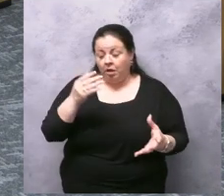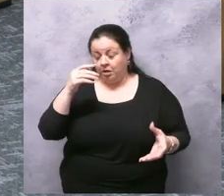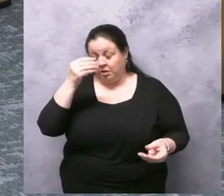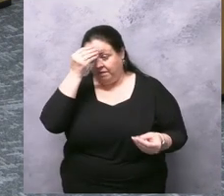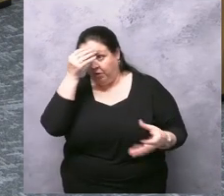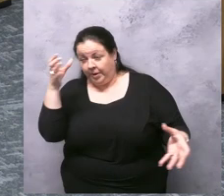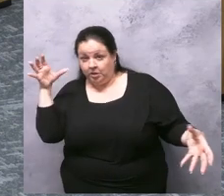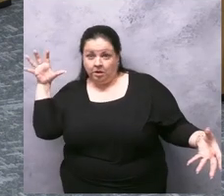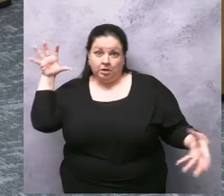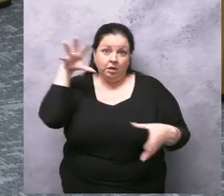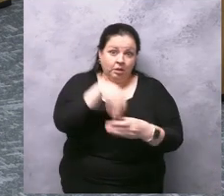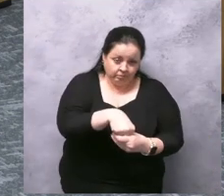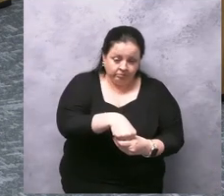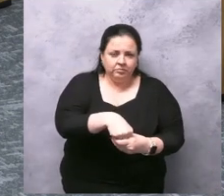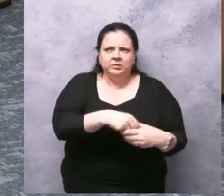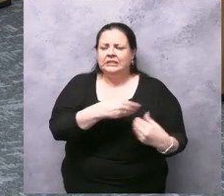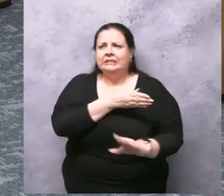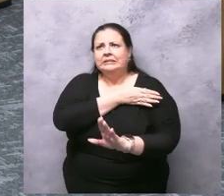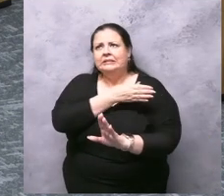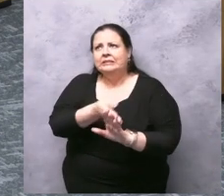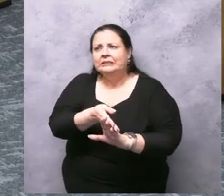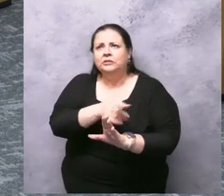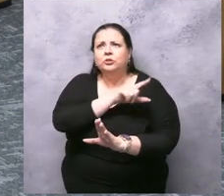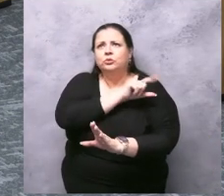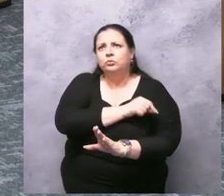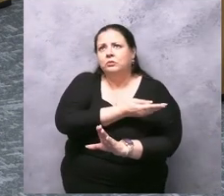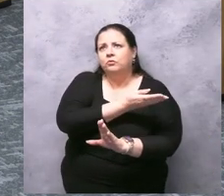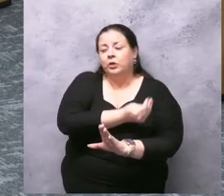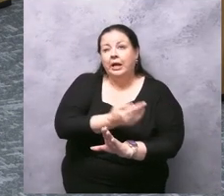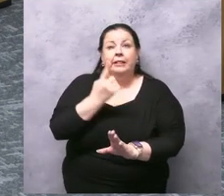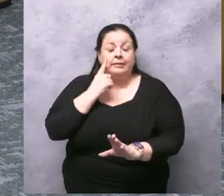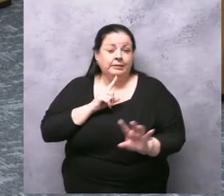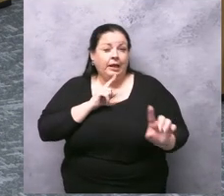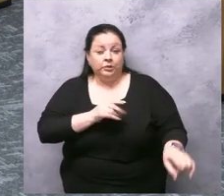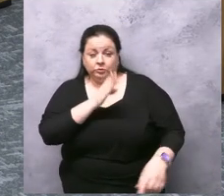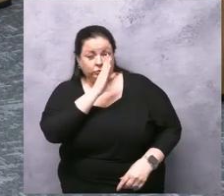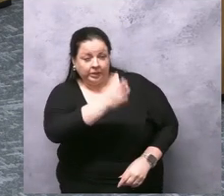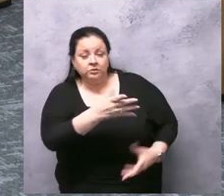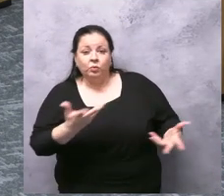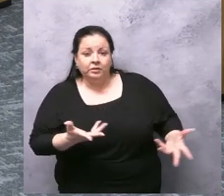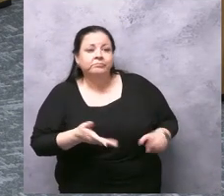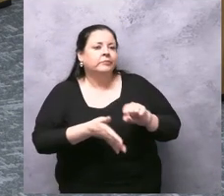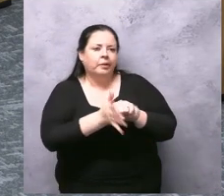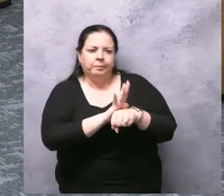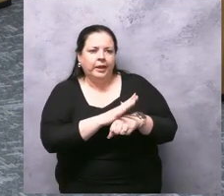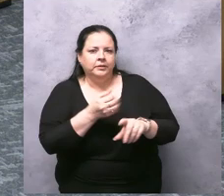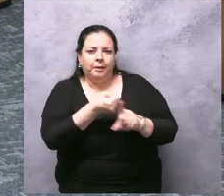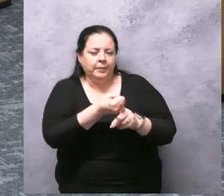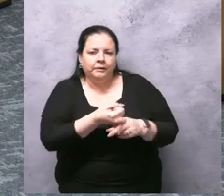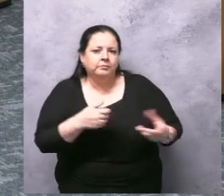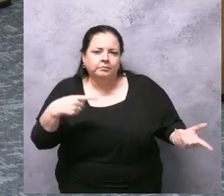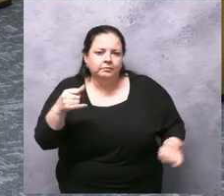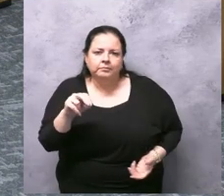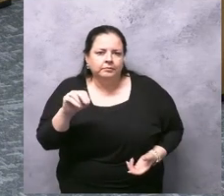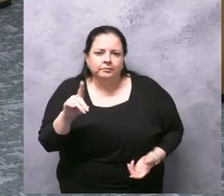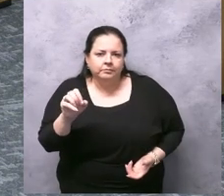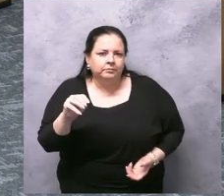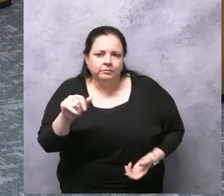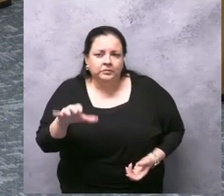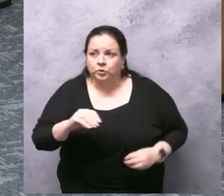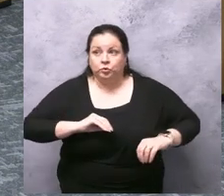said, since 2014, I think the biggest answer to your question is the pandemic. I mean, there's just no way that anybody could have